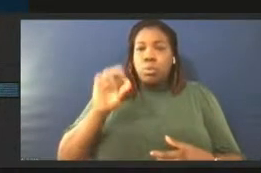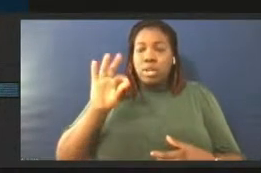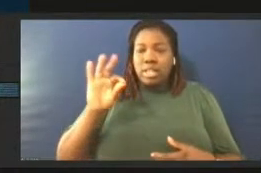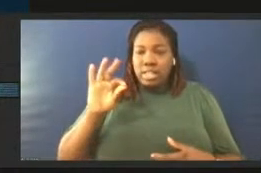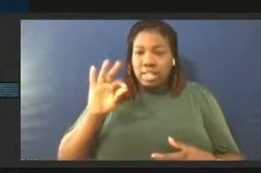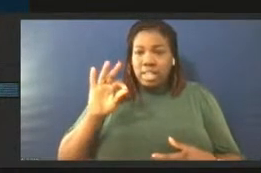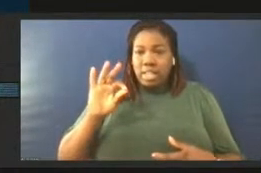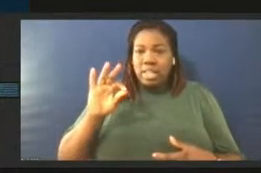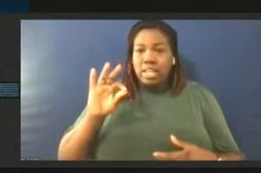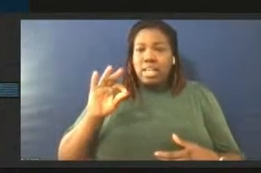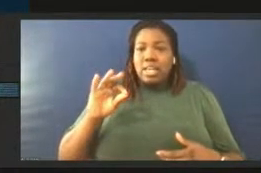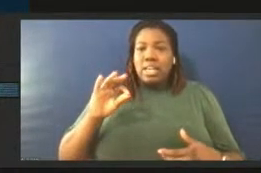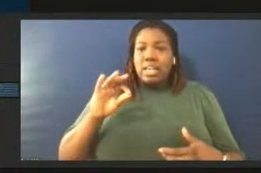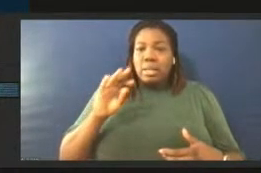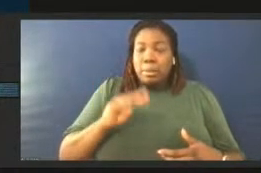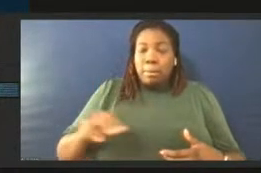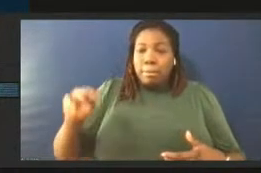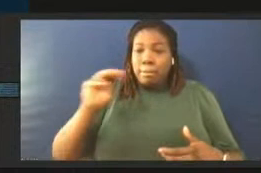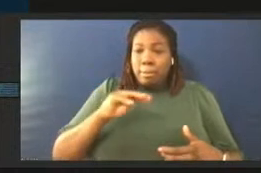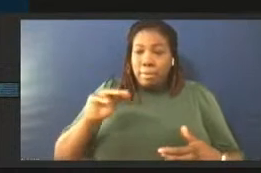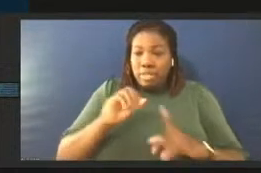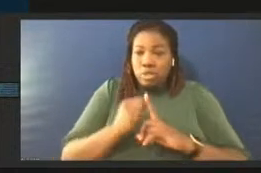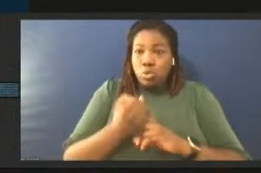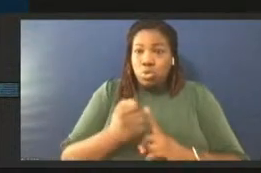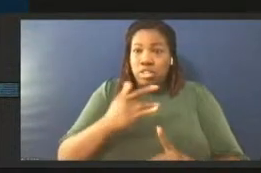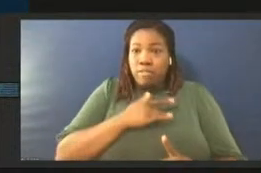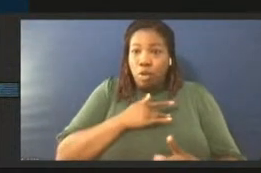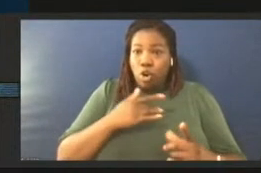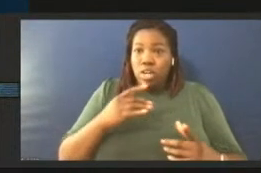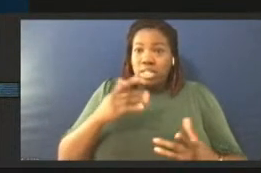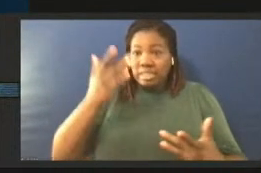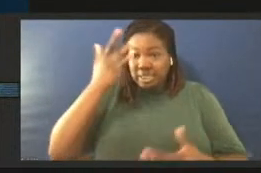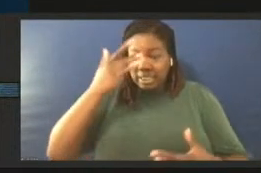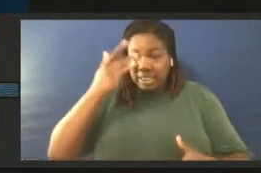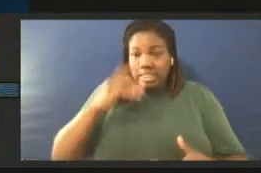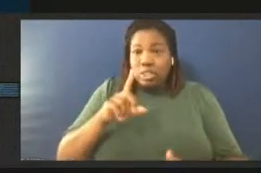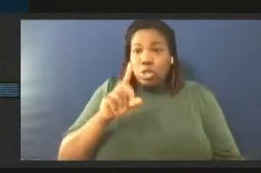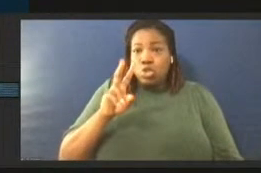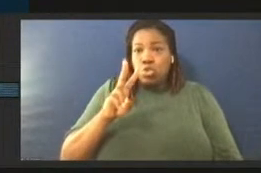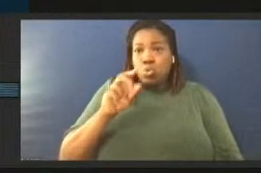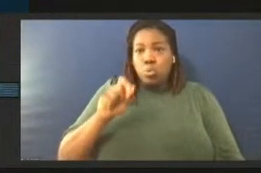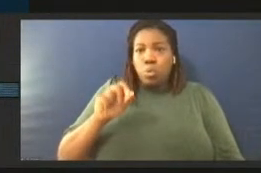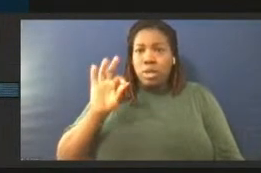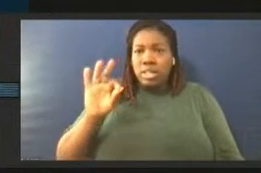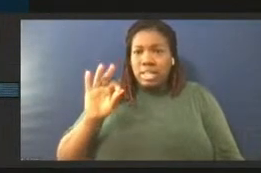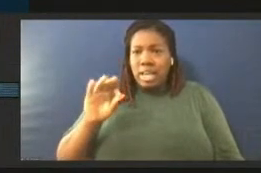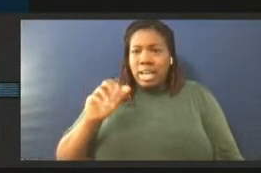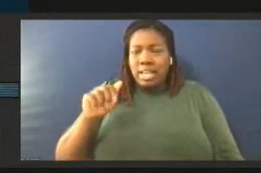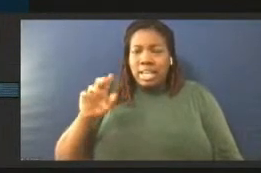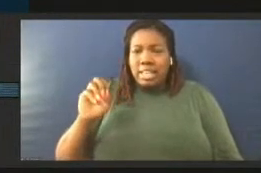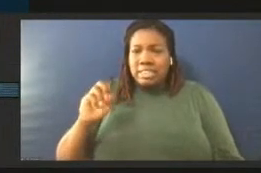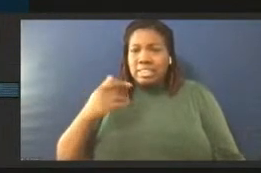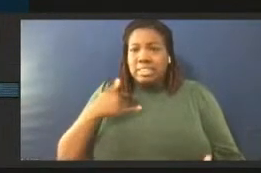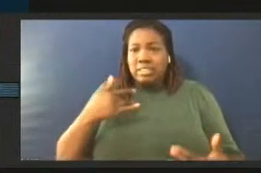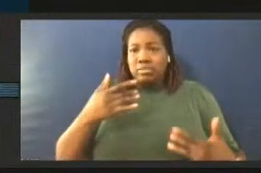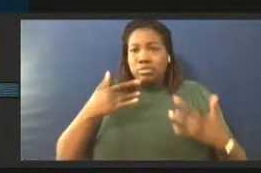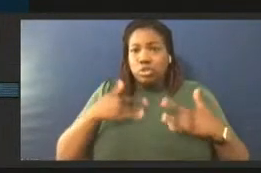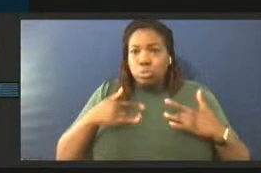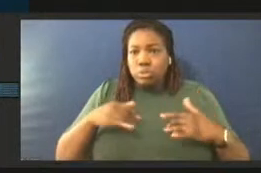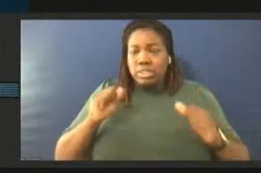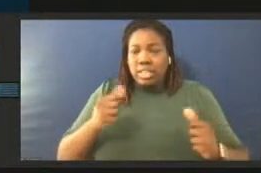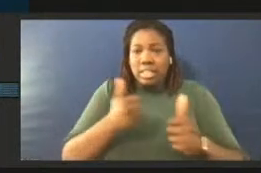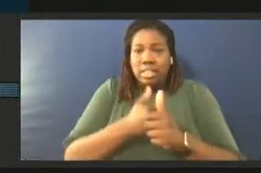heart disease and 21 million cases of depression could have been potentially avoided if we